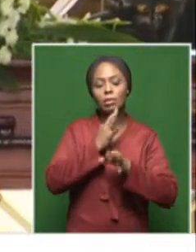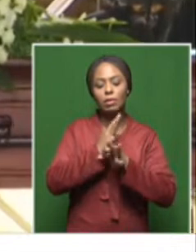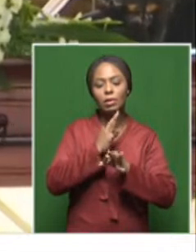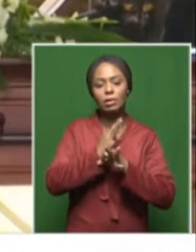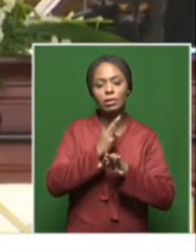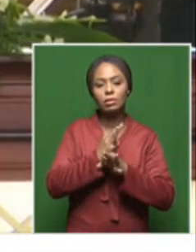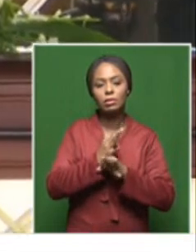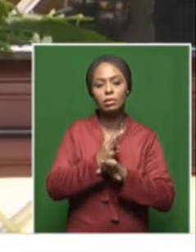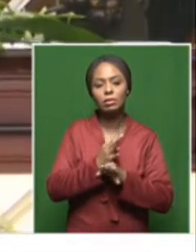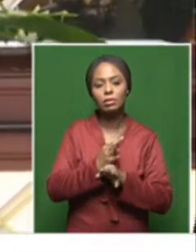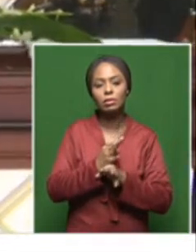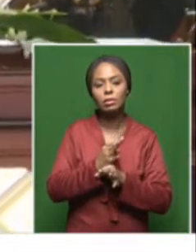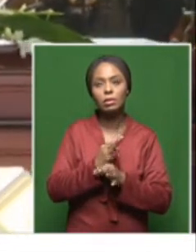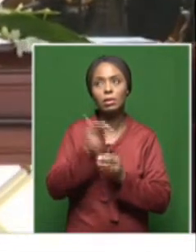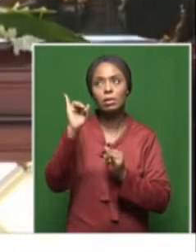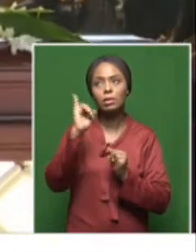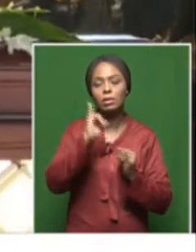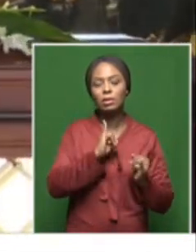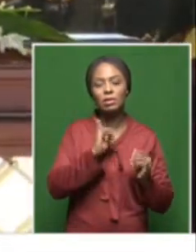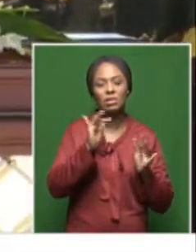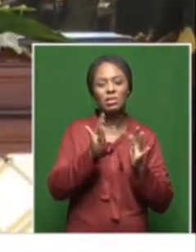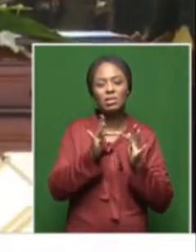invite